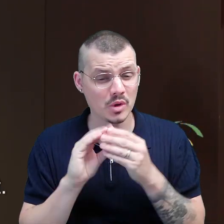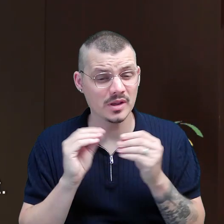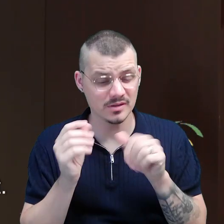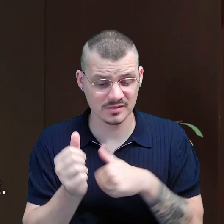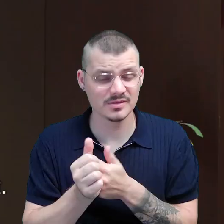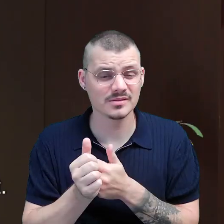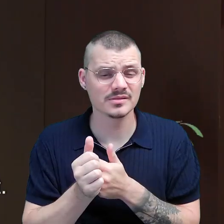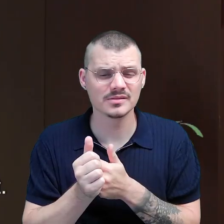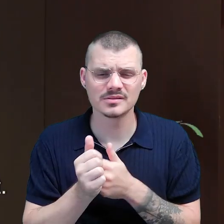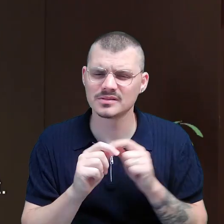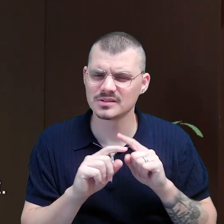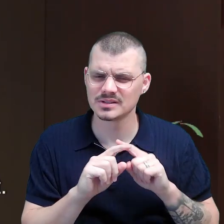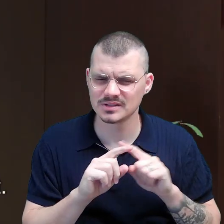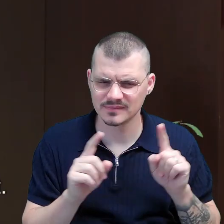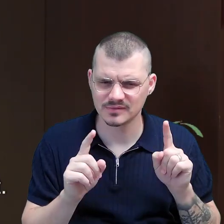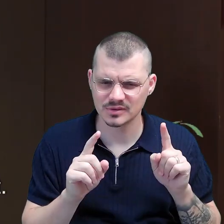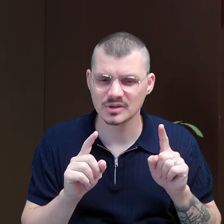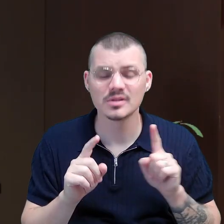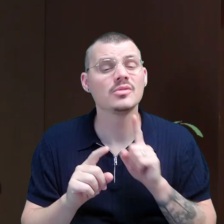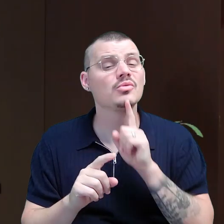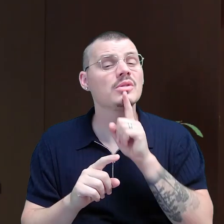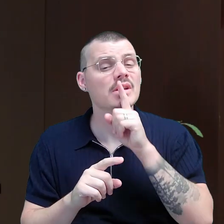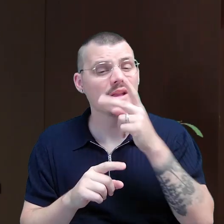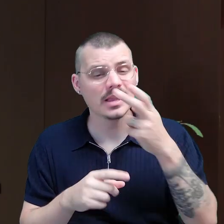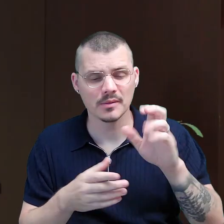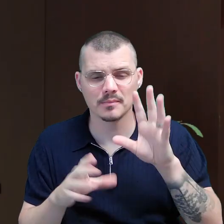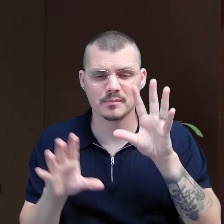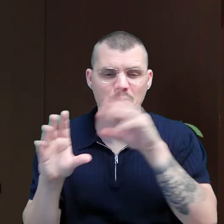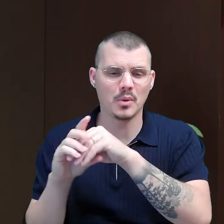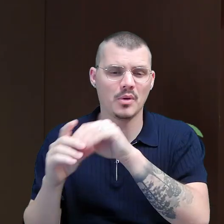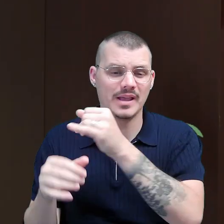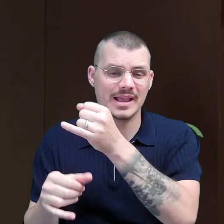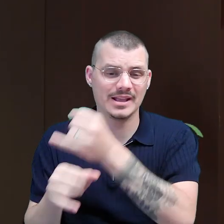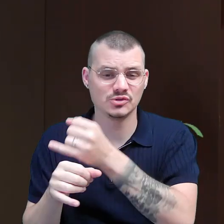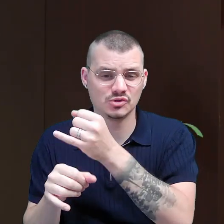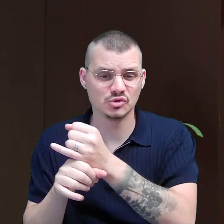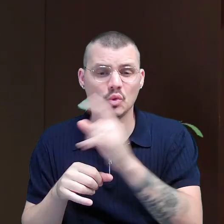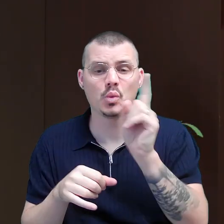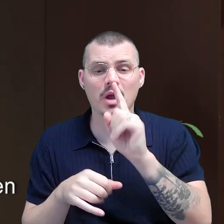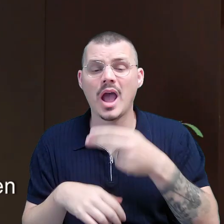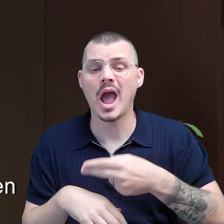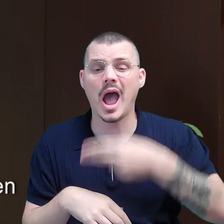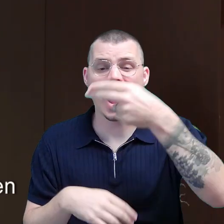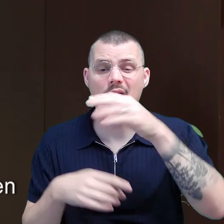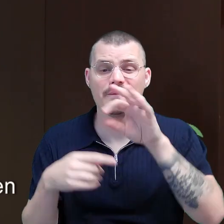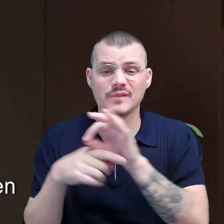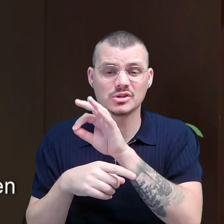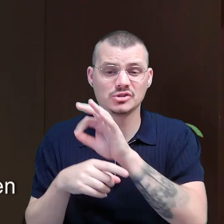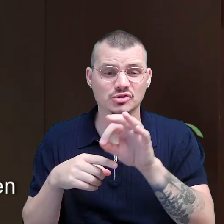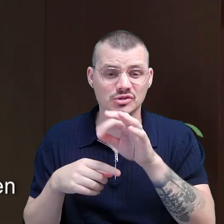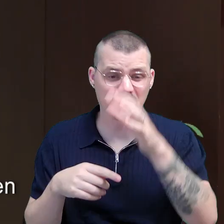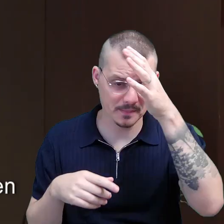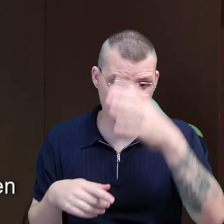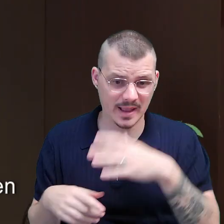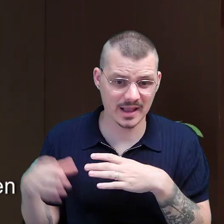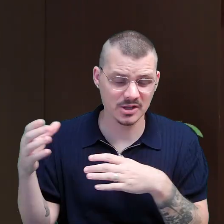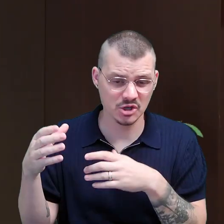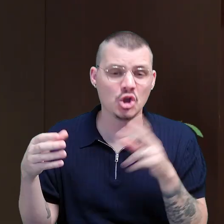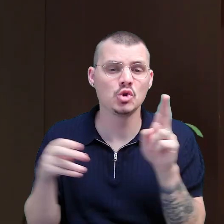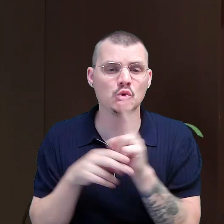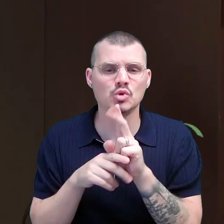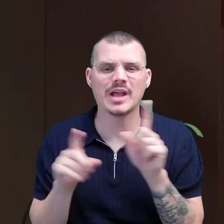the story was much different than that. It turned out that he'd been part of an institution where the higher functioning young